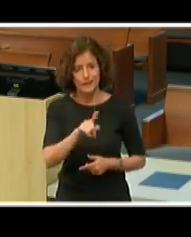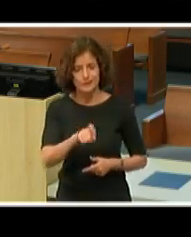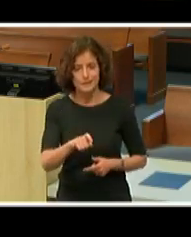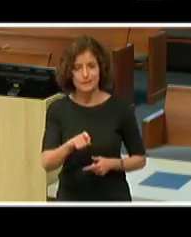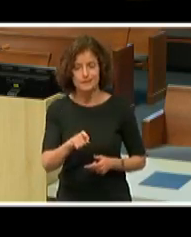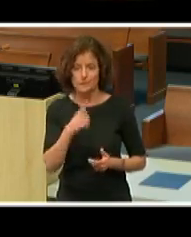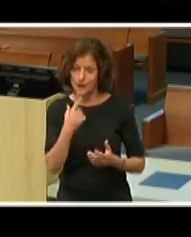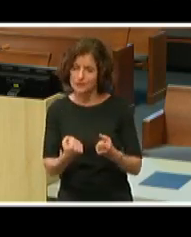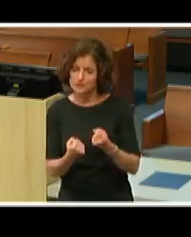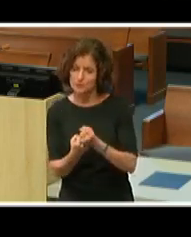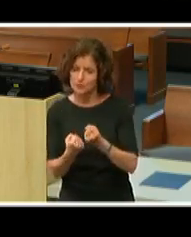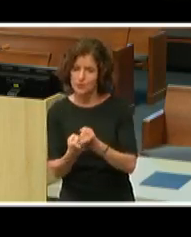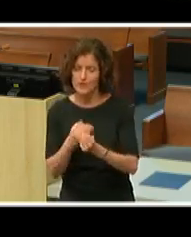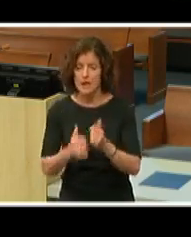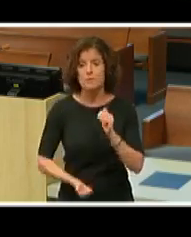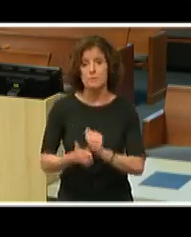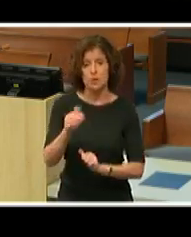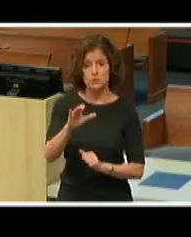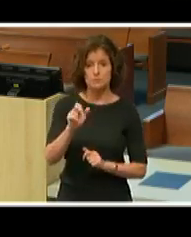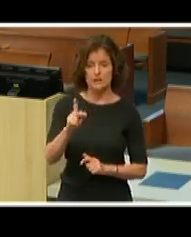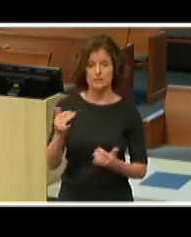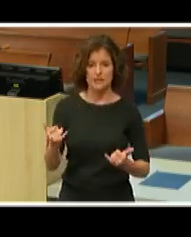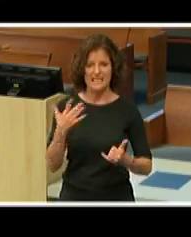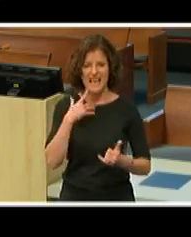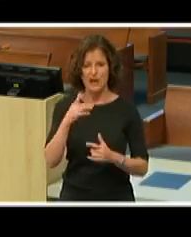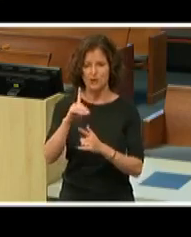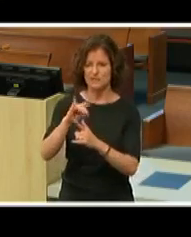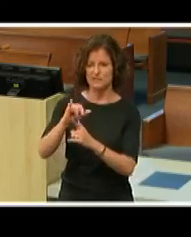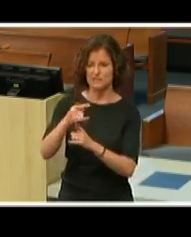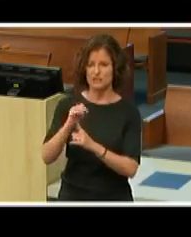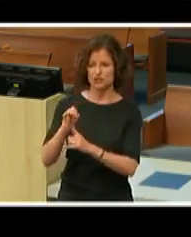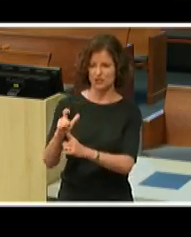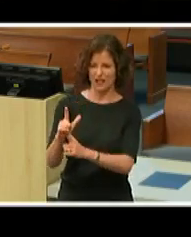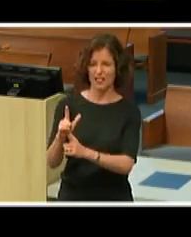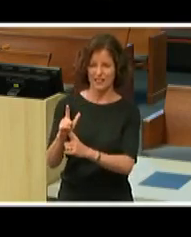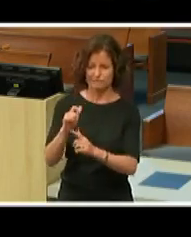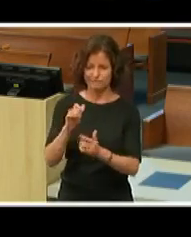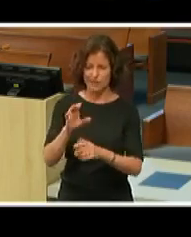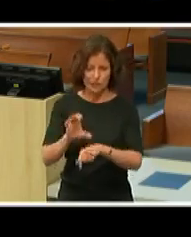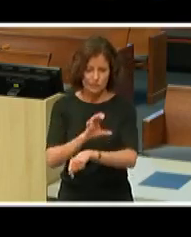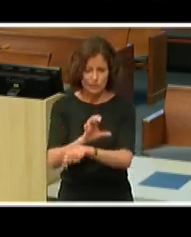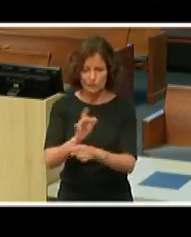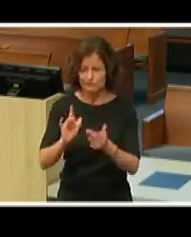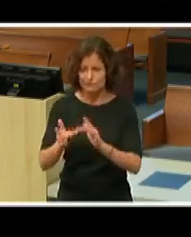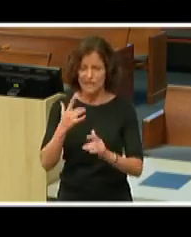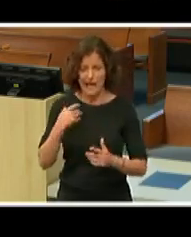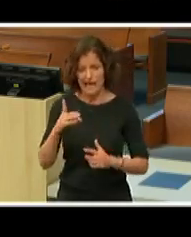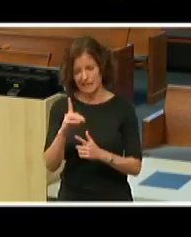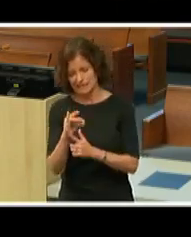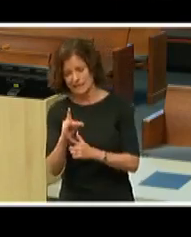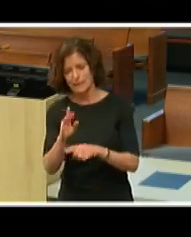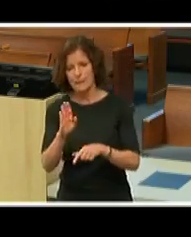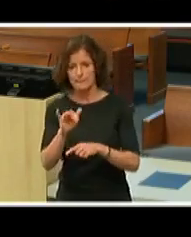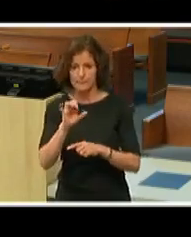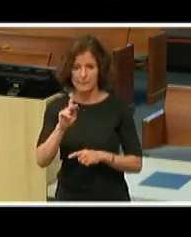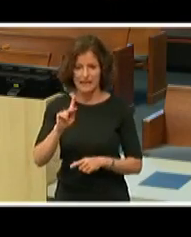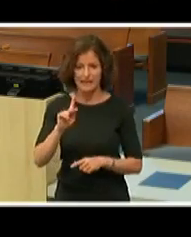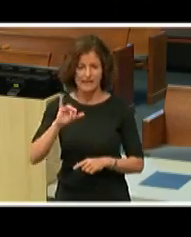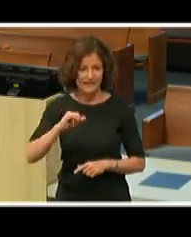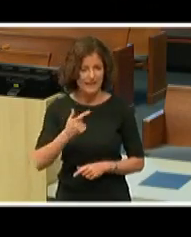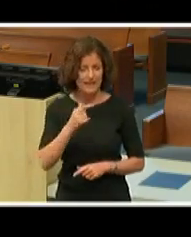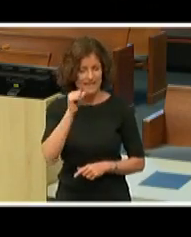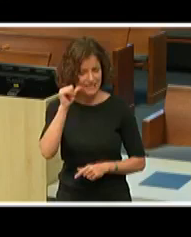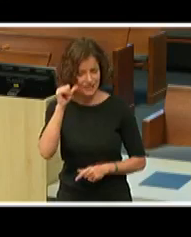that. Most banks now are digital. You can handle pretty much anything. I actually did some banking yesterday that was